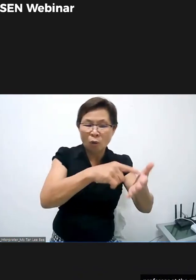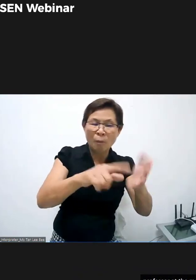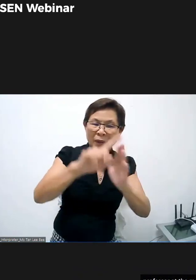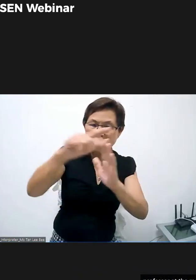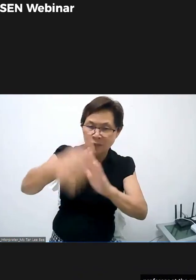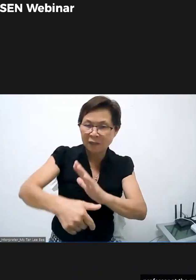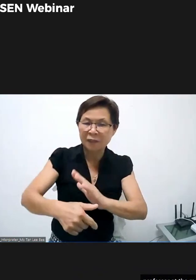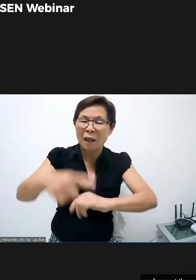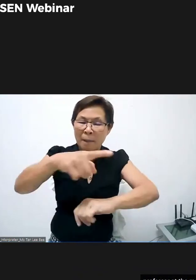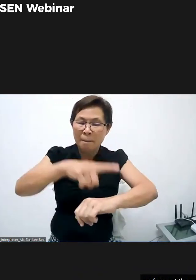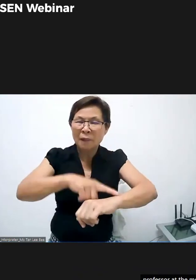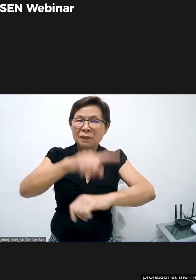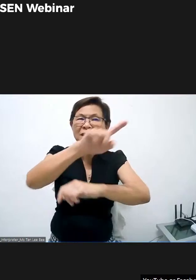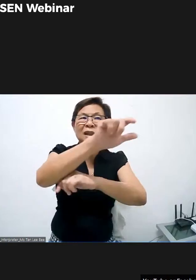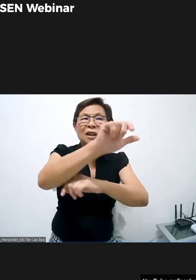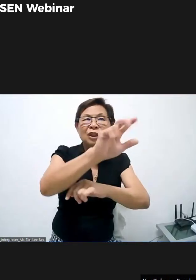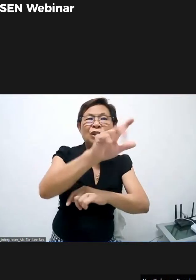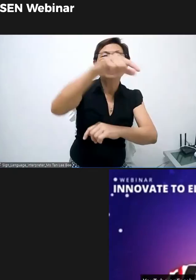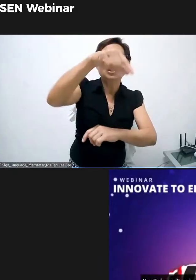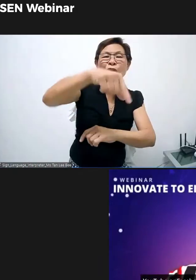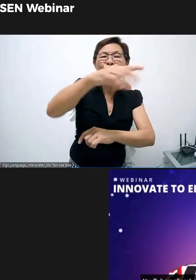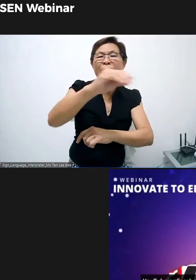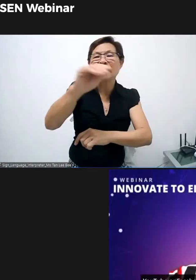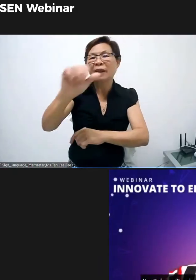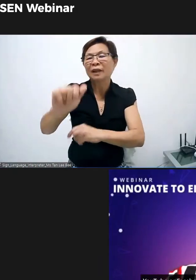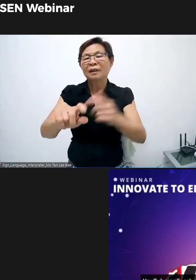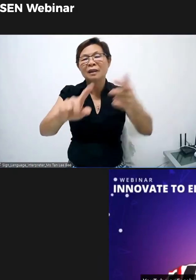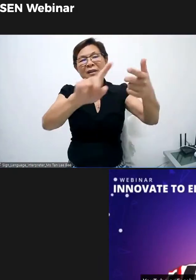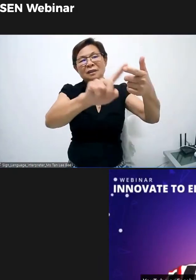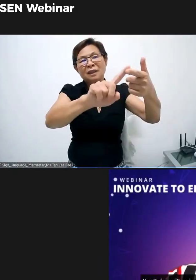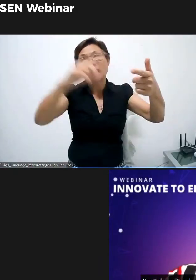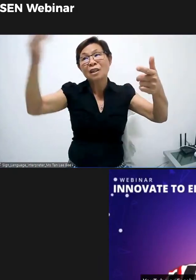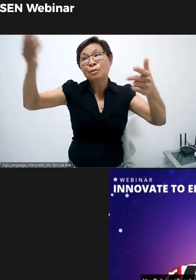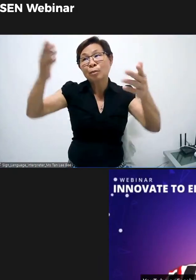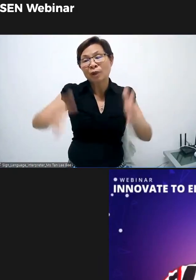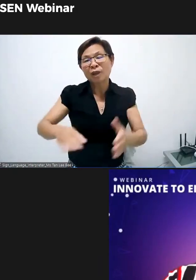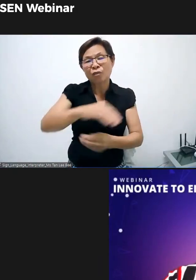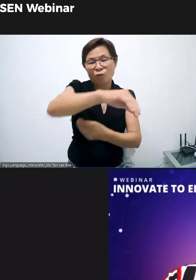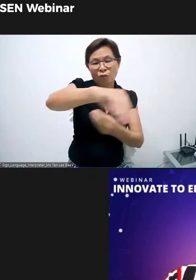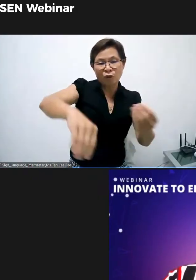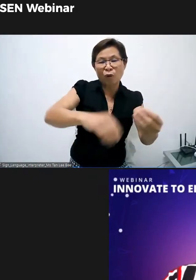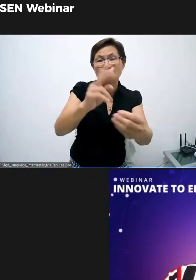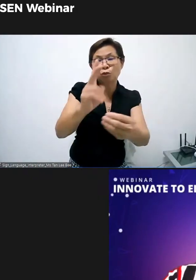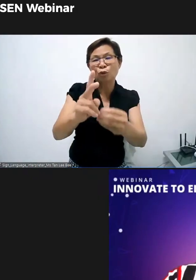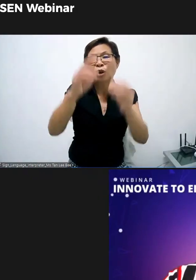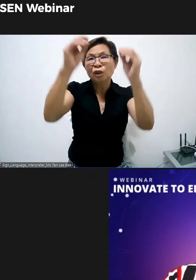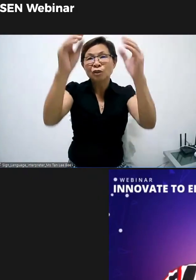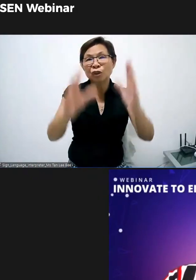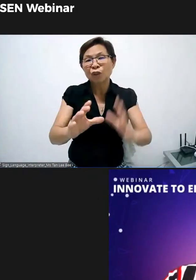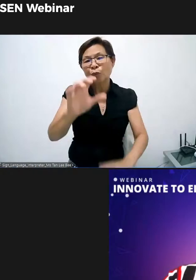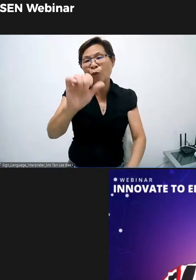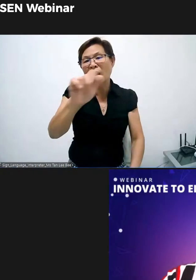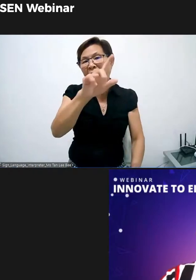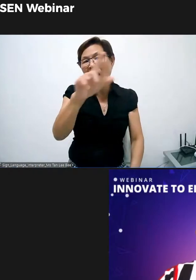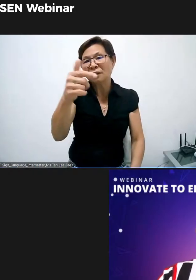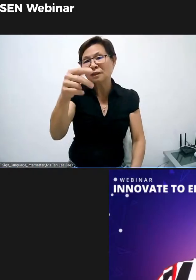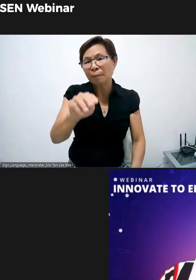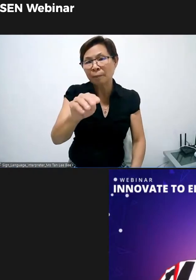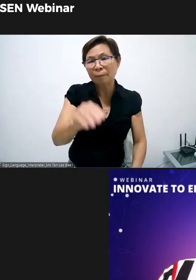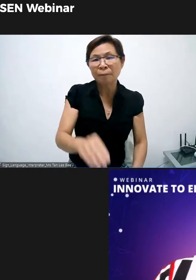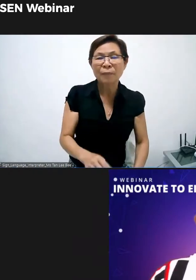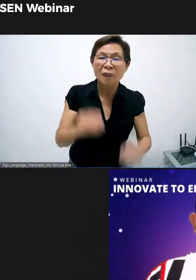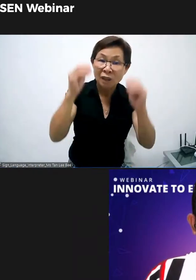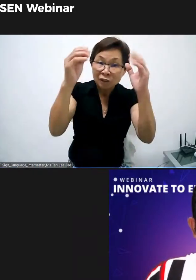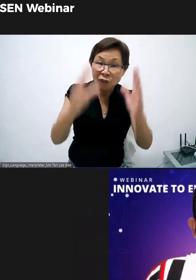the Q&A session. So moving on to our second speaker for round 2, Cikgu Azam. Cikgu Azam, can